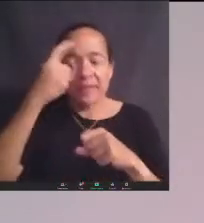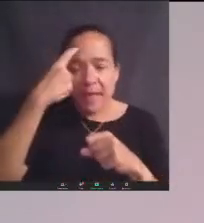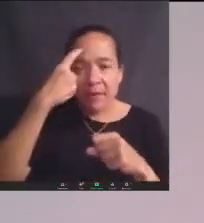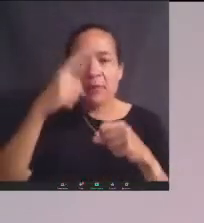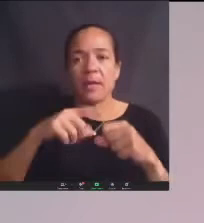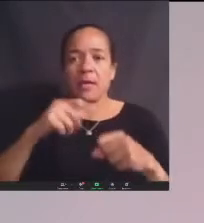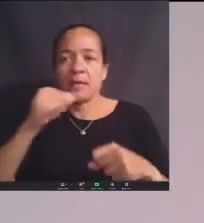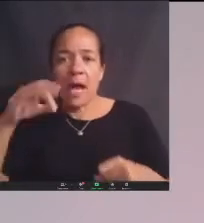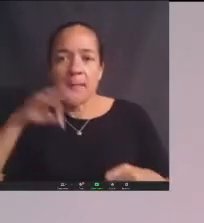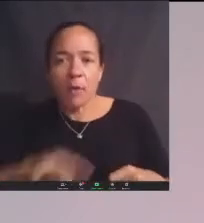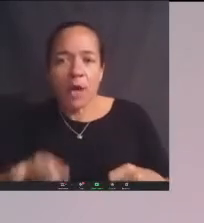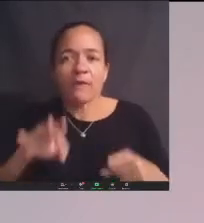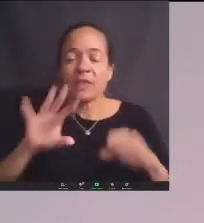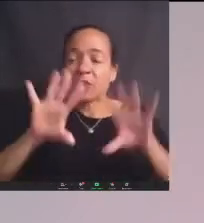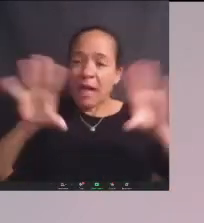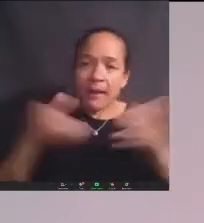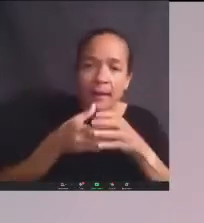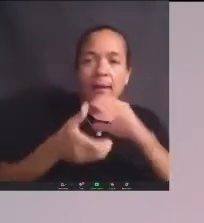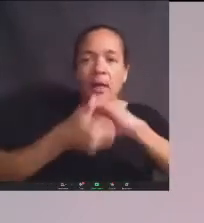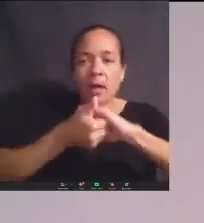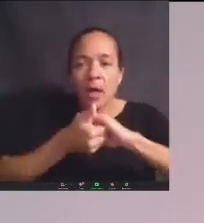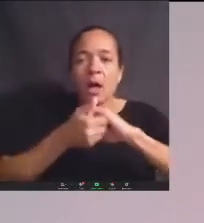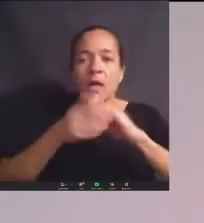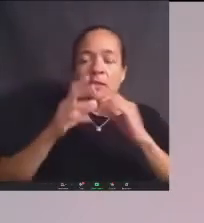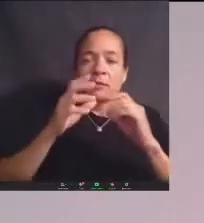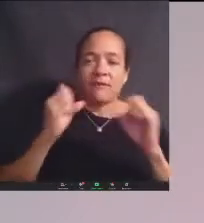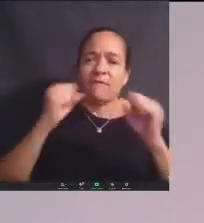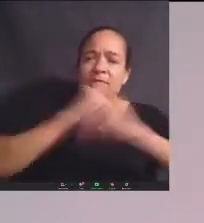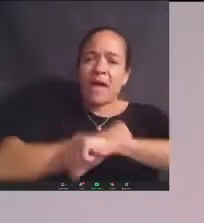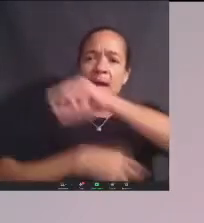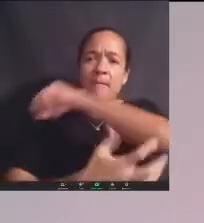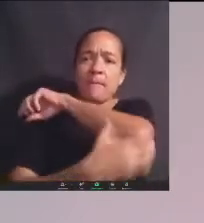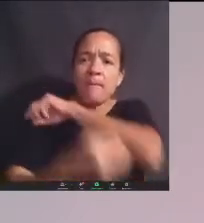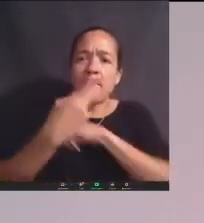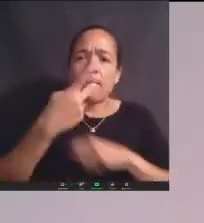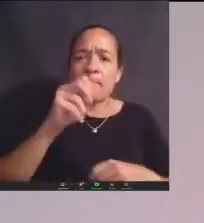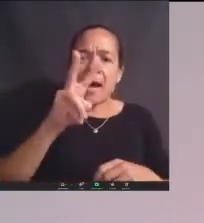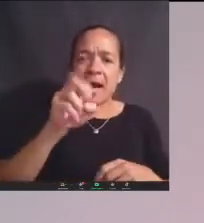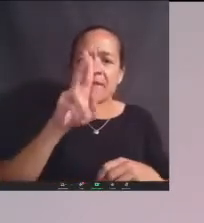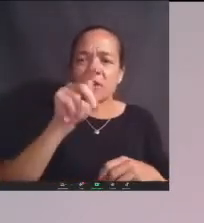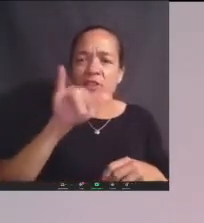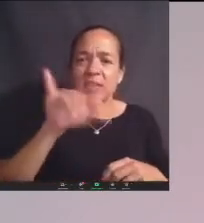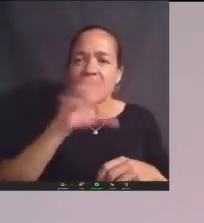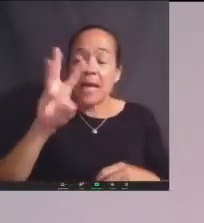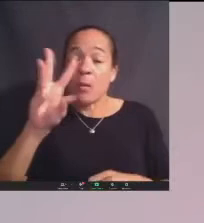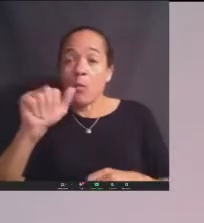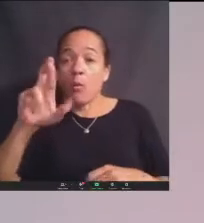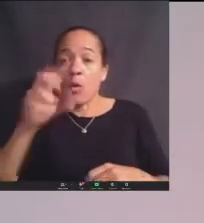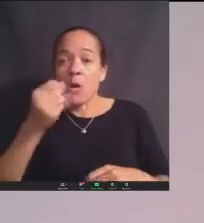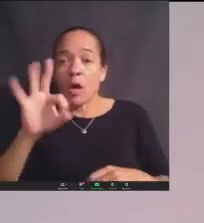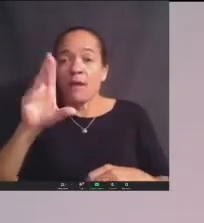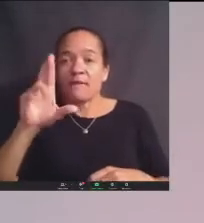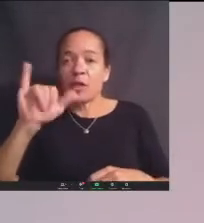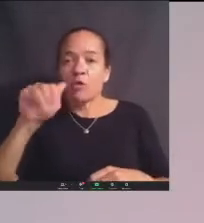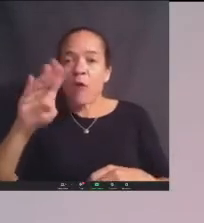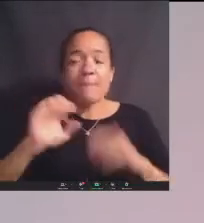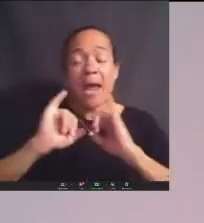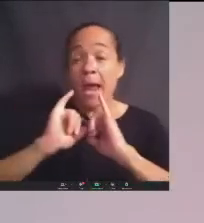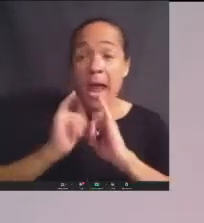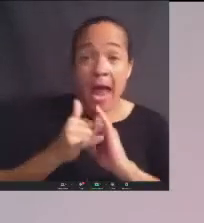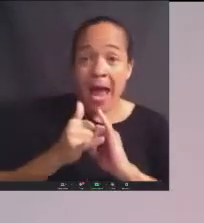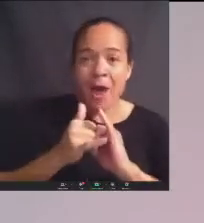poverty, as well as the wars on drugs and crime, by making Black people the poster children for these menaces to